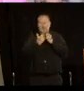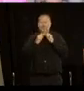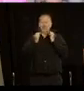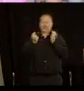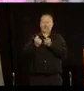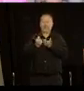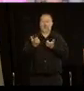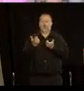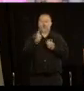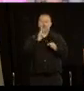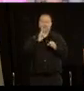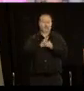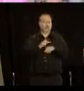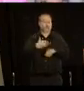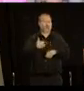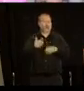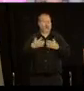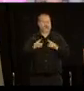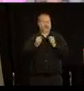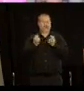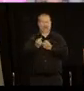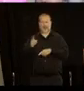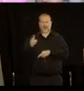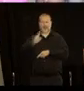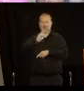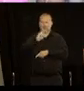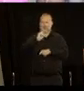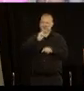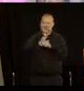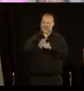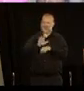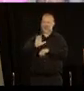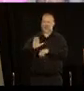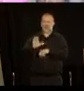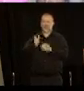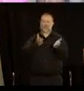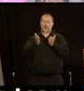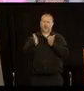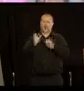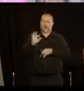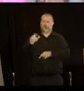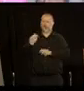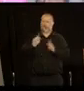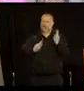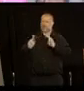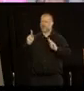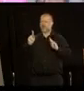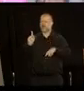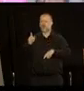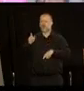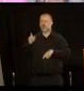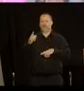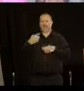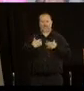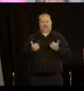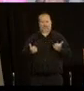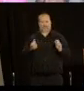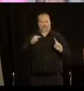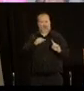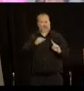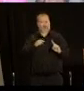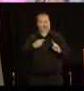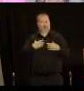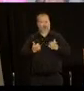team, a really dedicated team, a team that's really, really dedicated to serving Floridians in the area of health, in the area